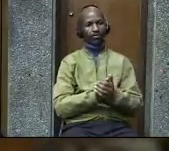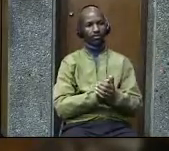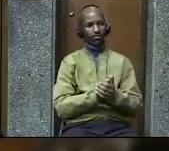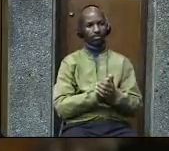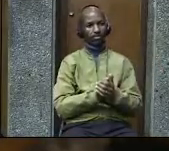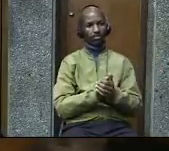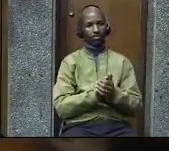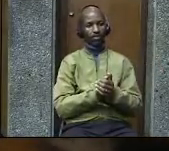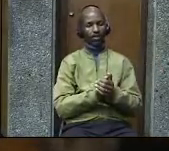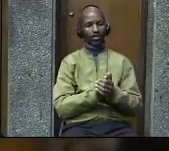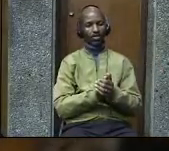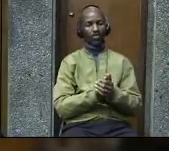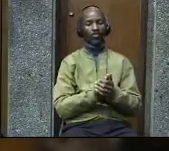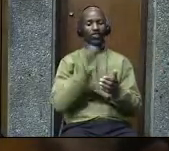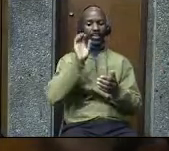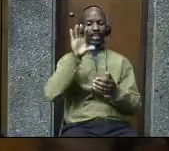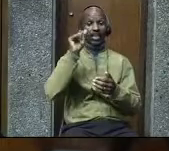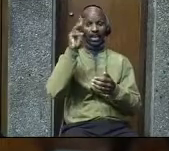of the receipt of my claim